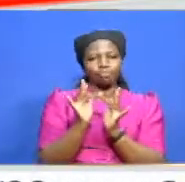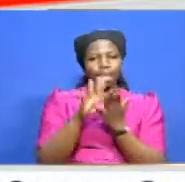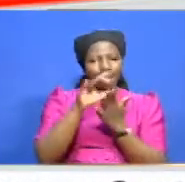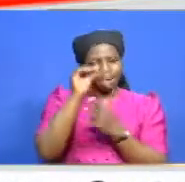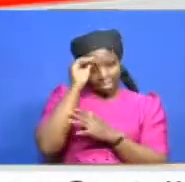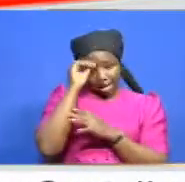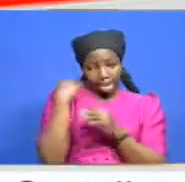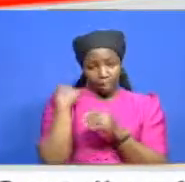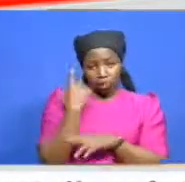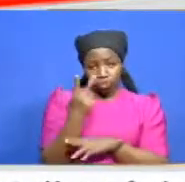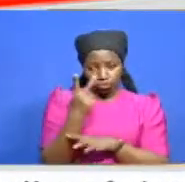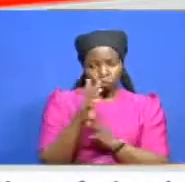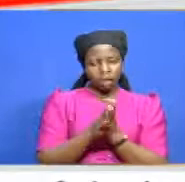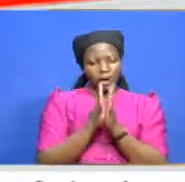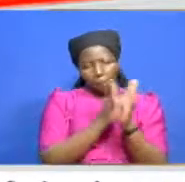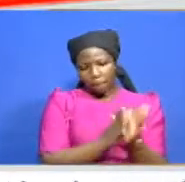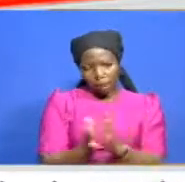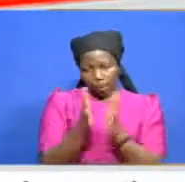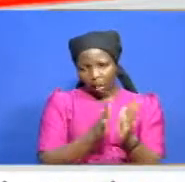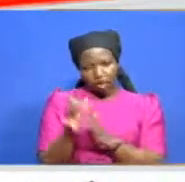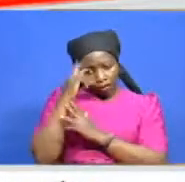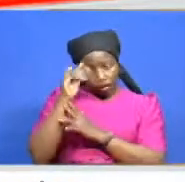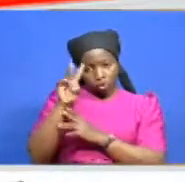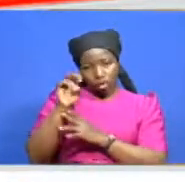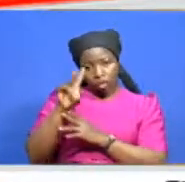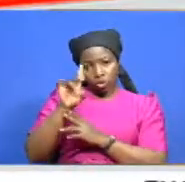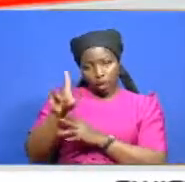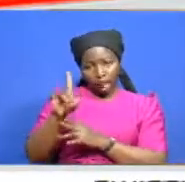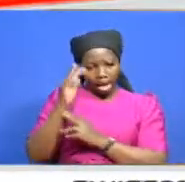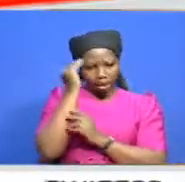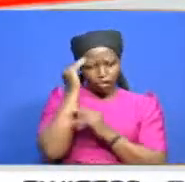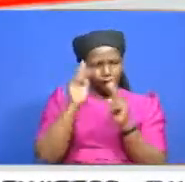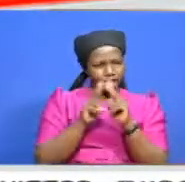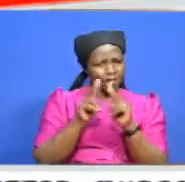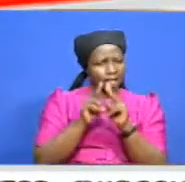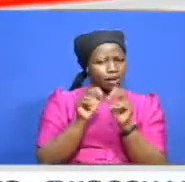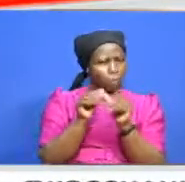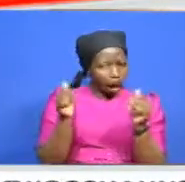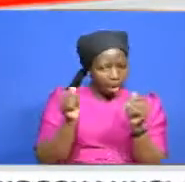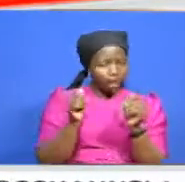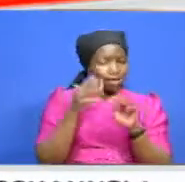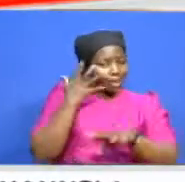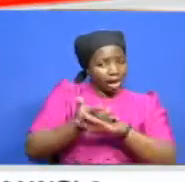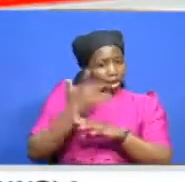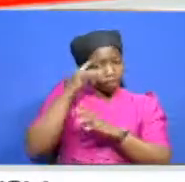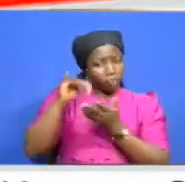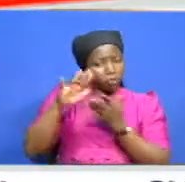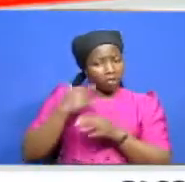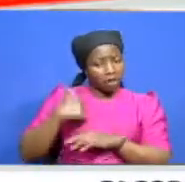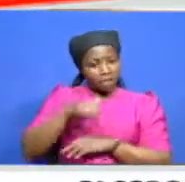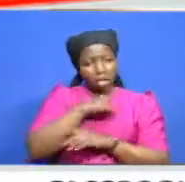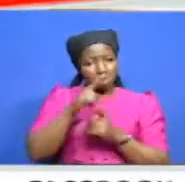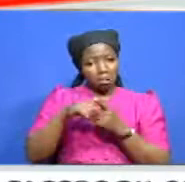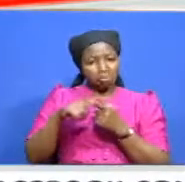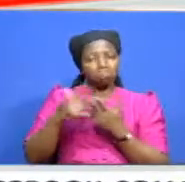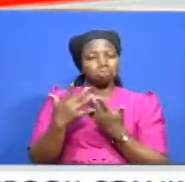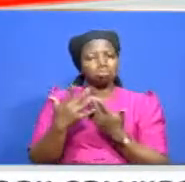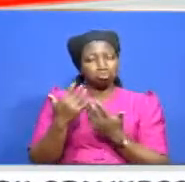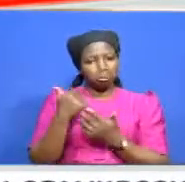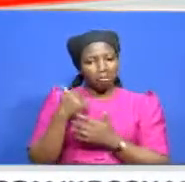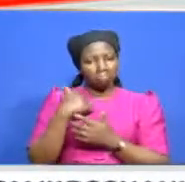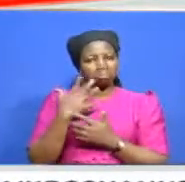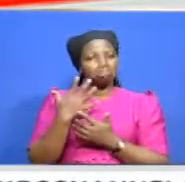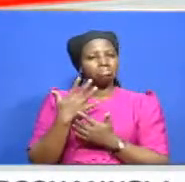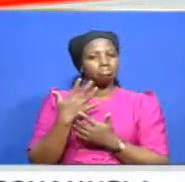preparation for 2021. I know very well that it will be very difficult for most of us to be able to set up infrastructure for the new